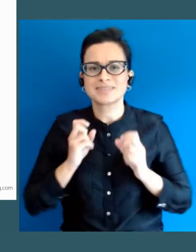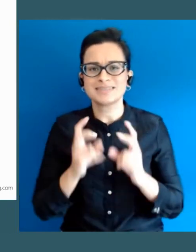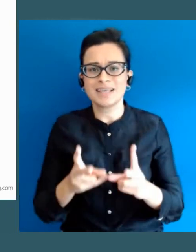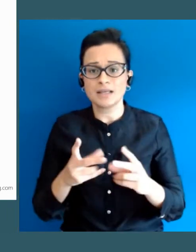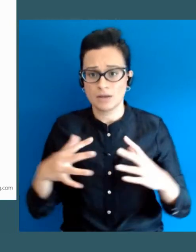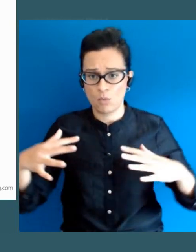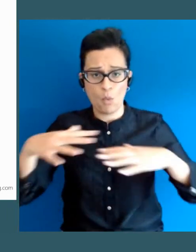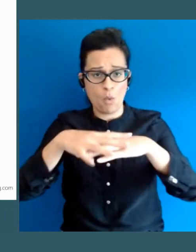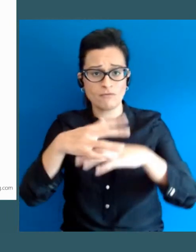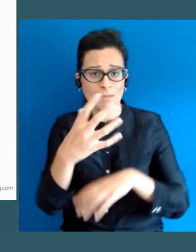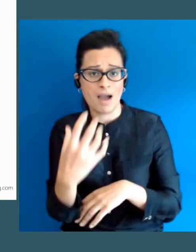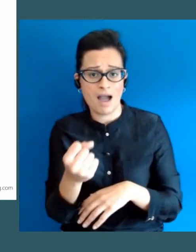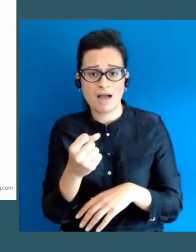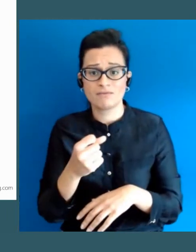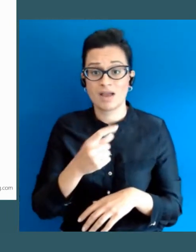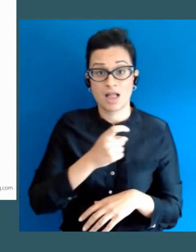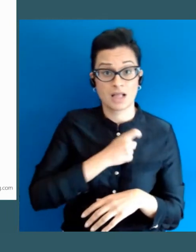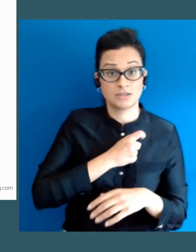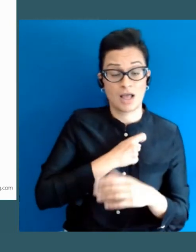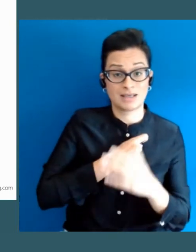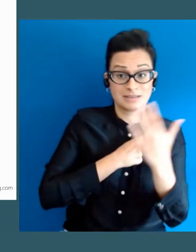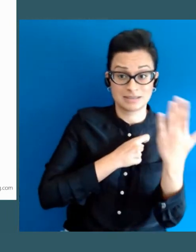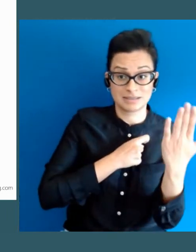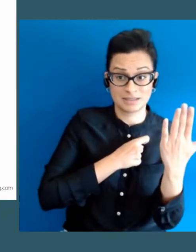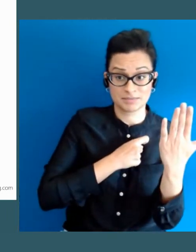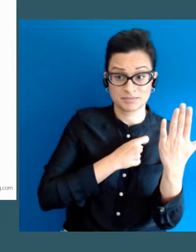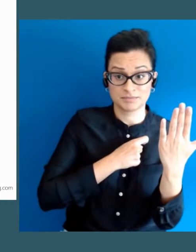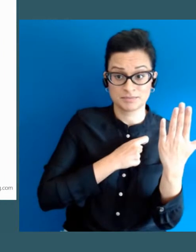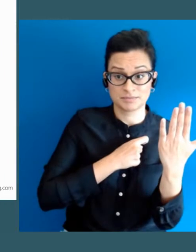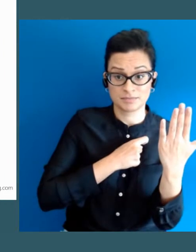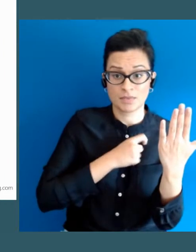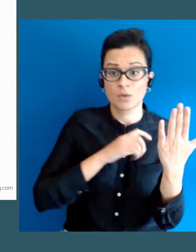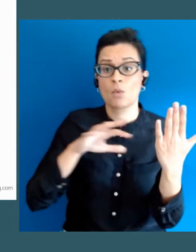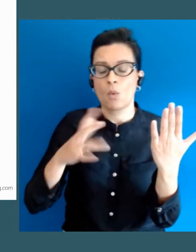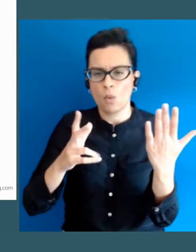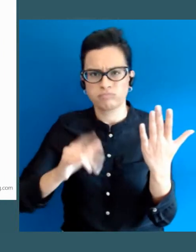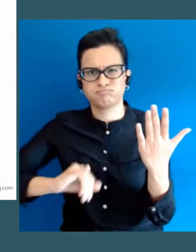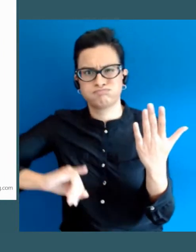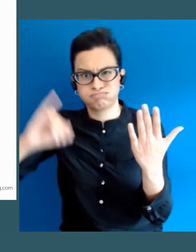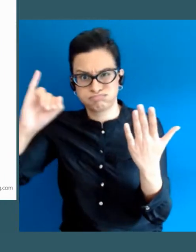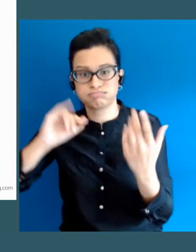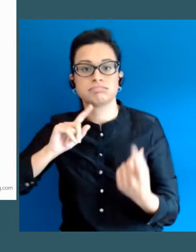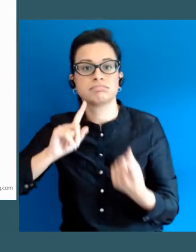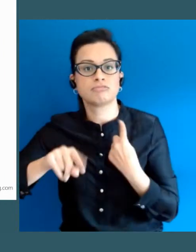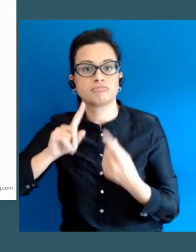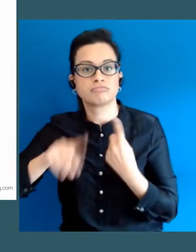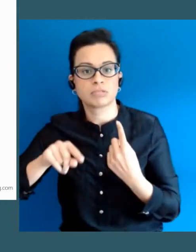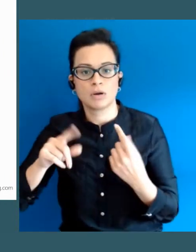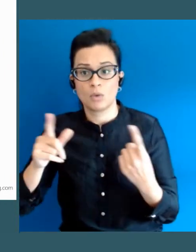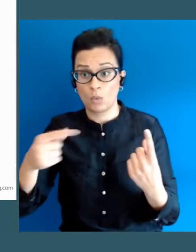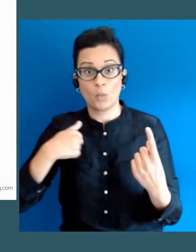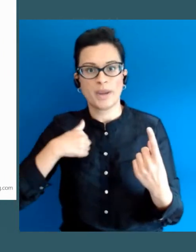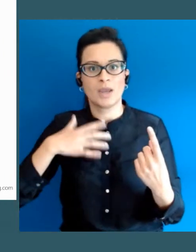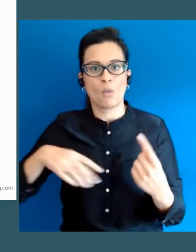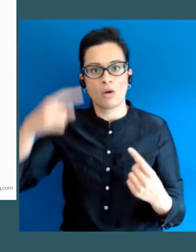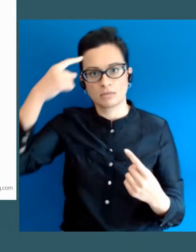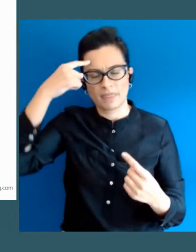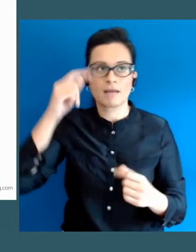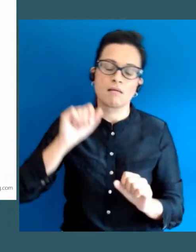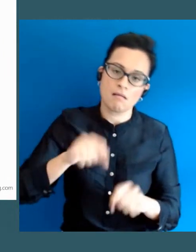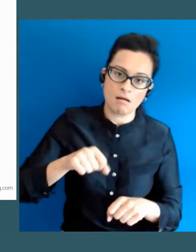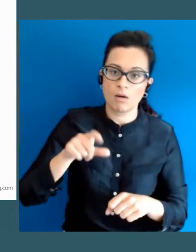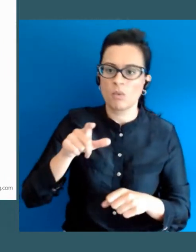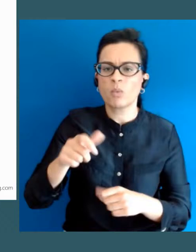between anxiety and having a severe allergic reaction. And what we don't want people to we're not advocating